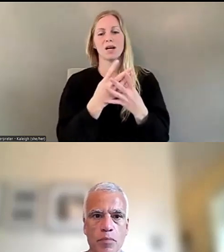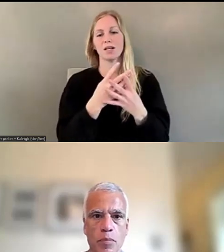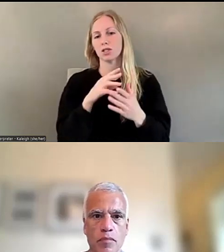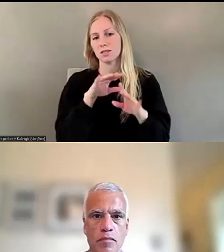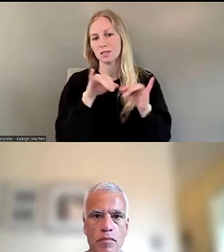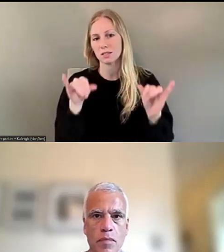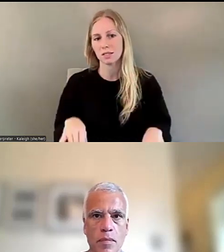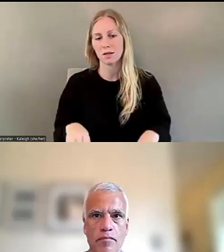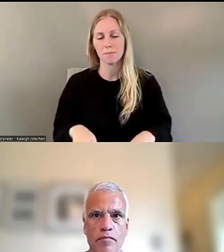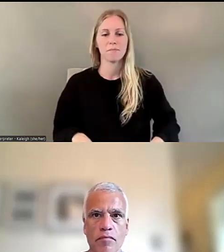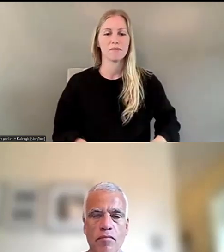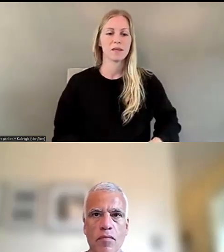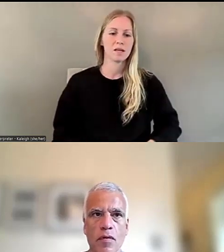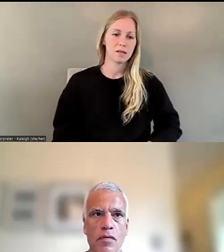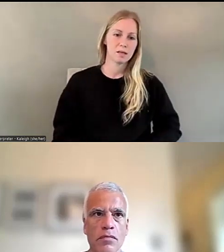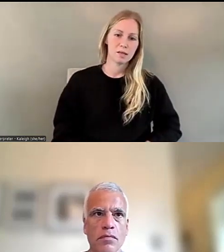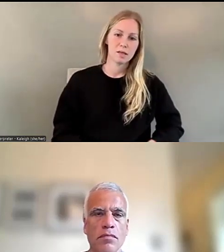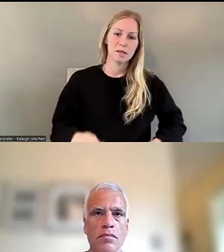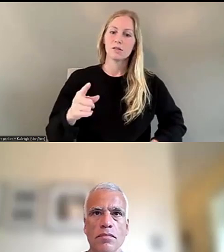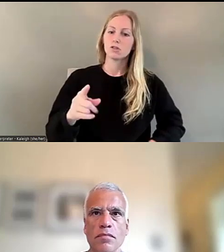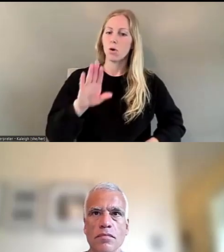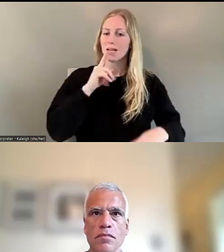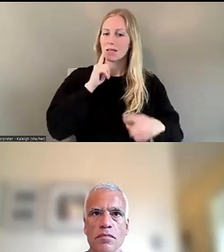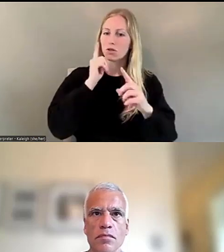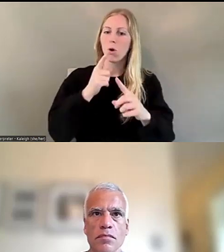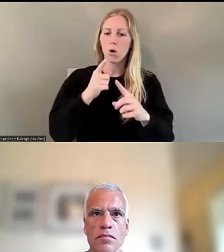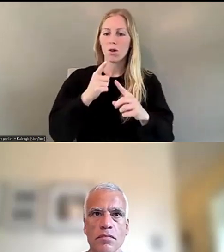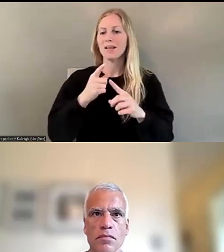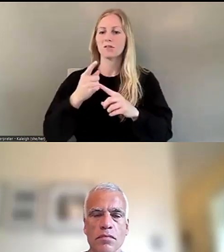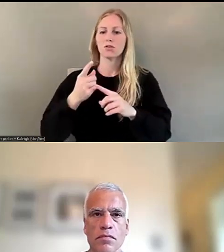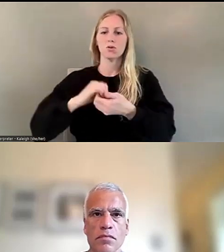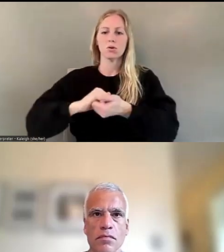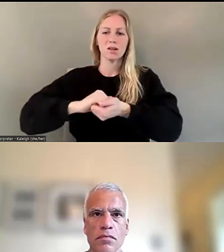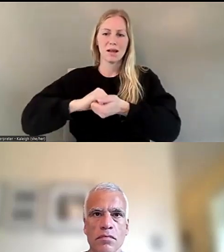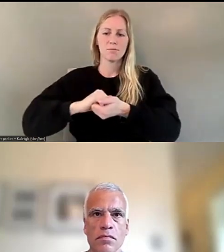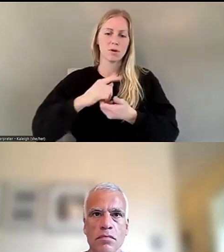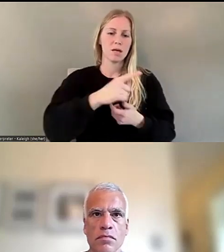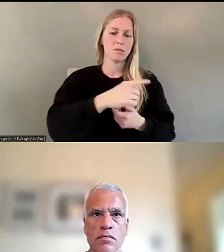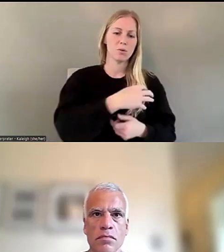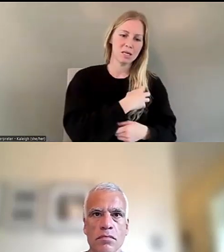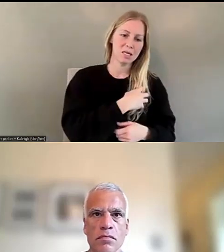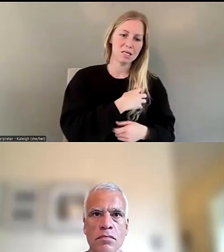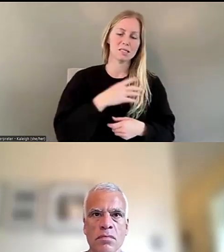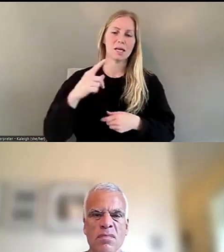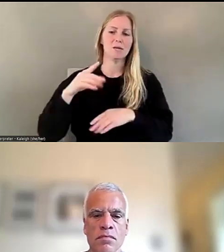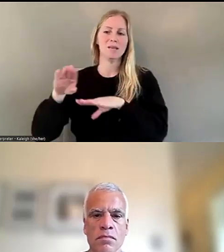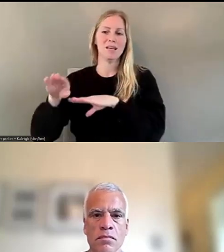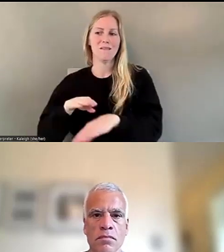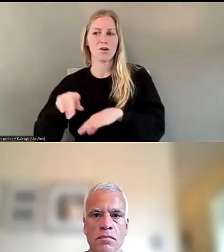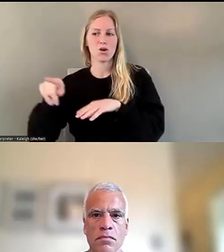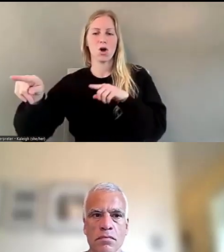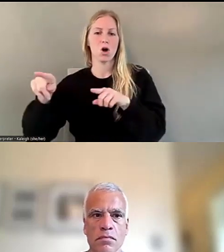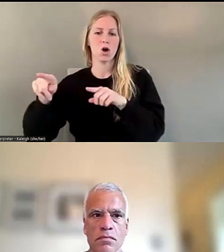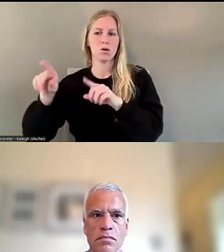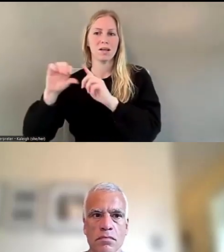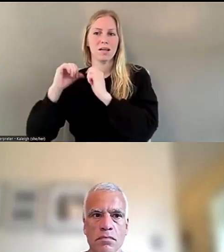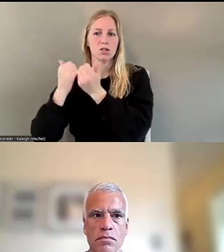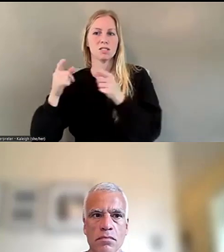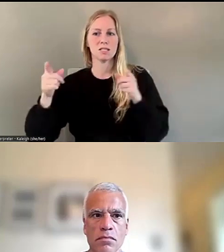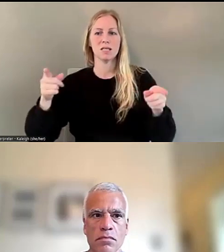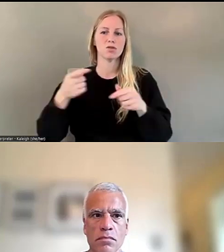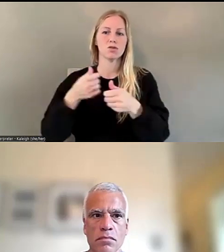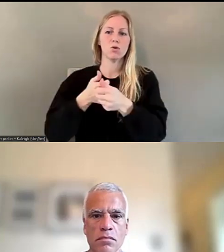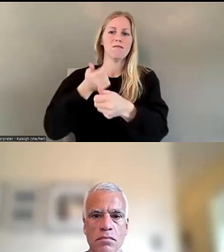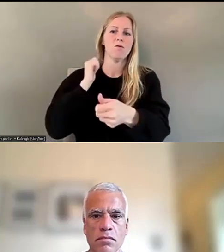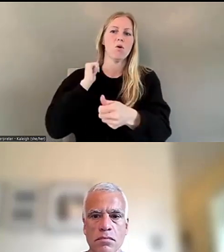initiatives to create collaborations between the police and behavioral providers to provide diversion from arrest